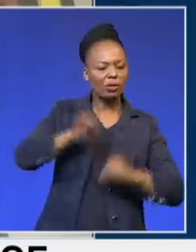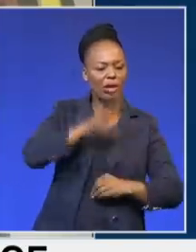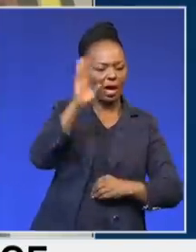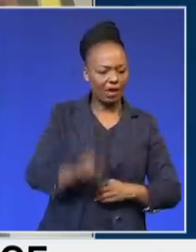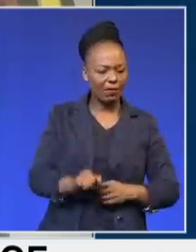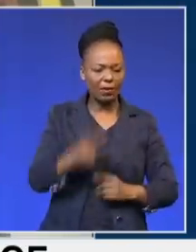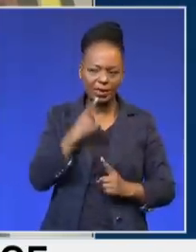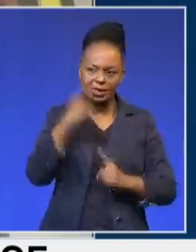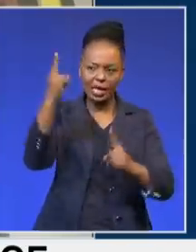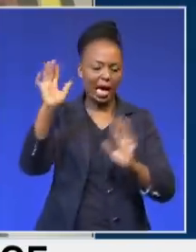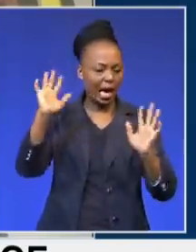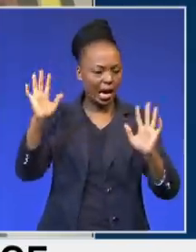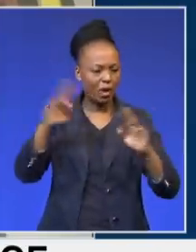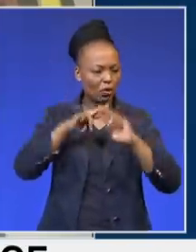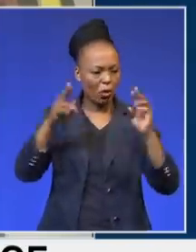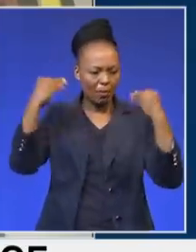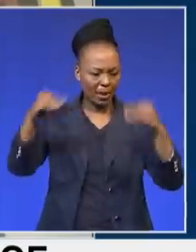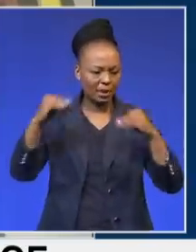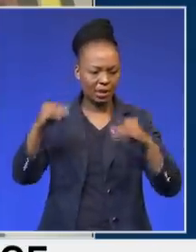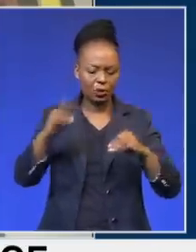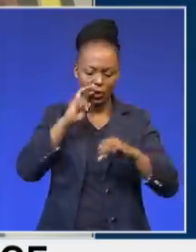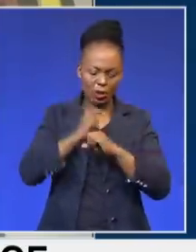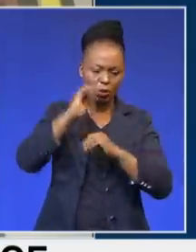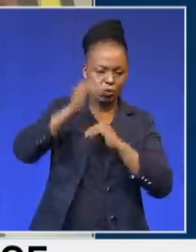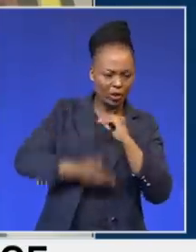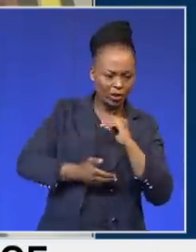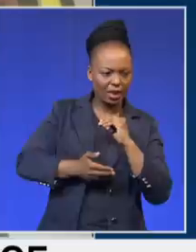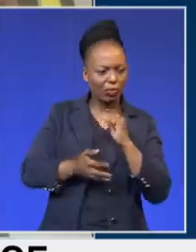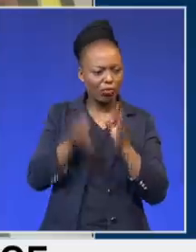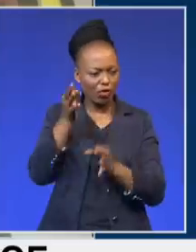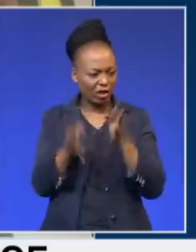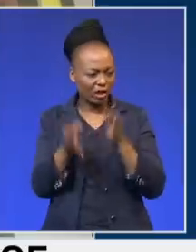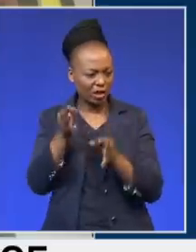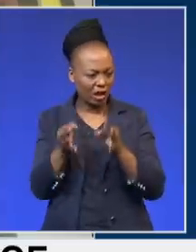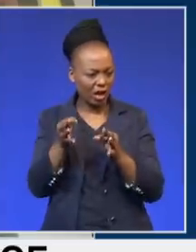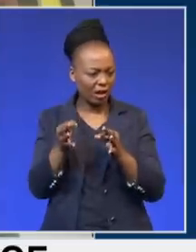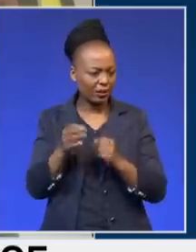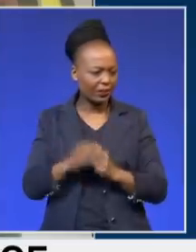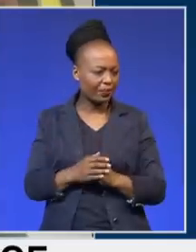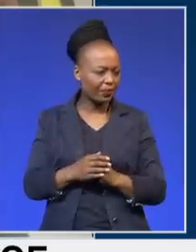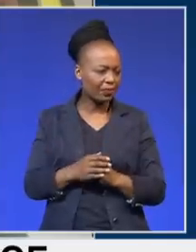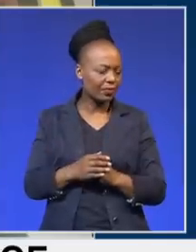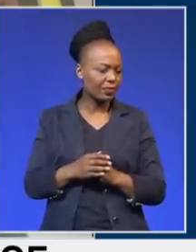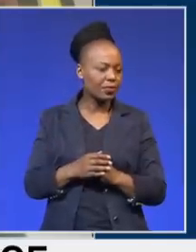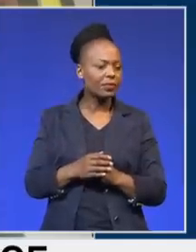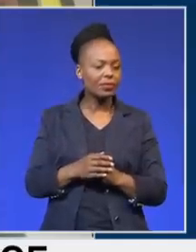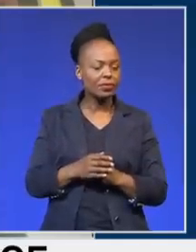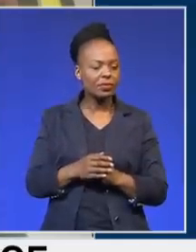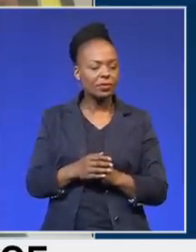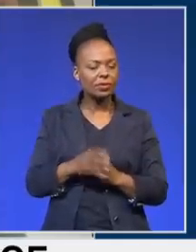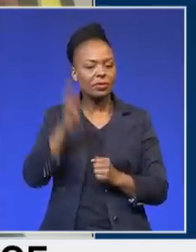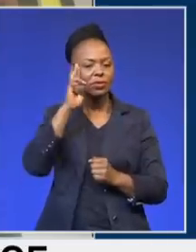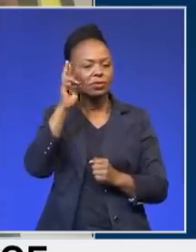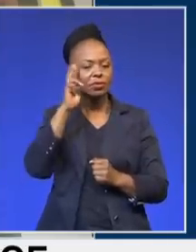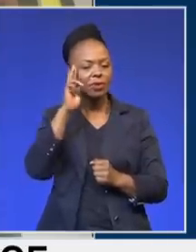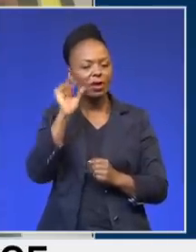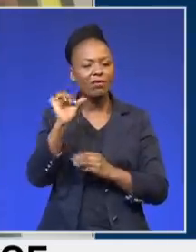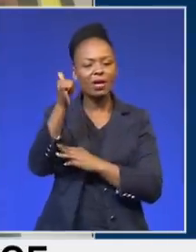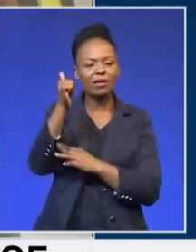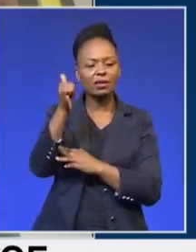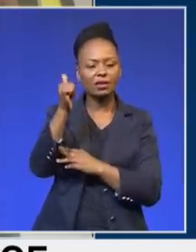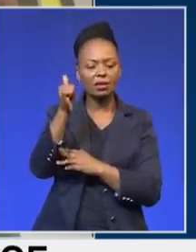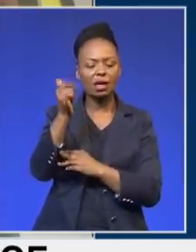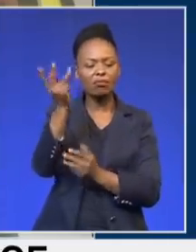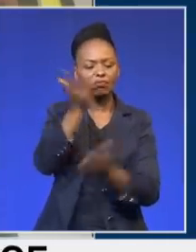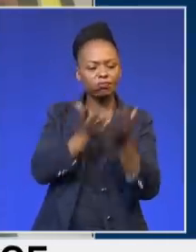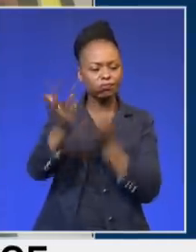small businesses we needed to protect on the chicken. We made compromises, if you remember, on the first round of discussions